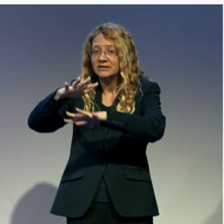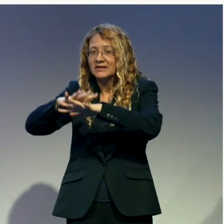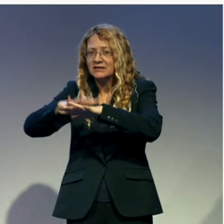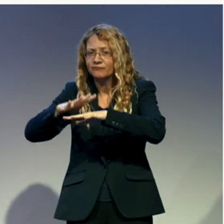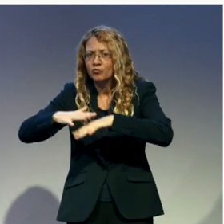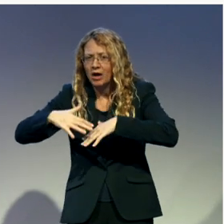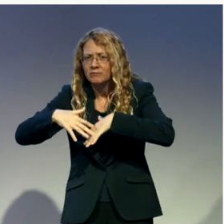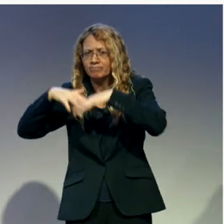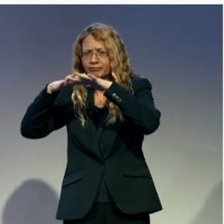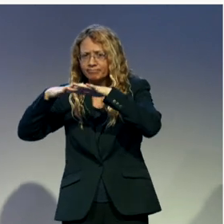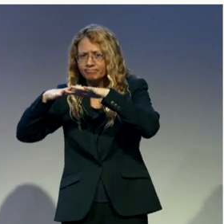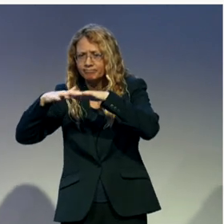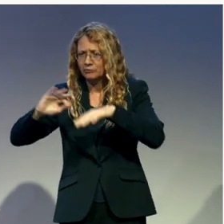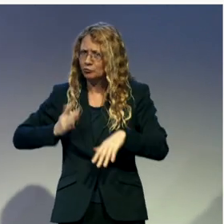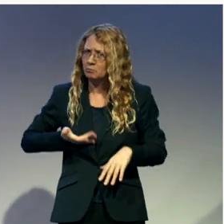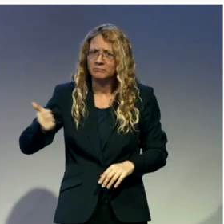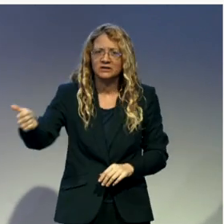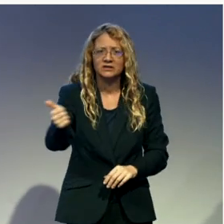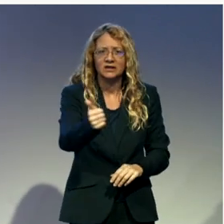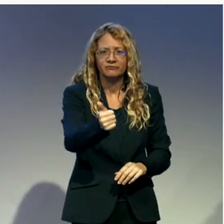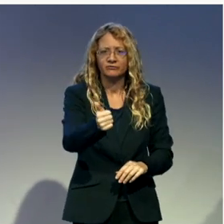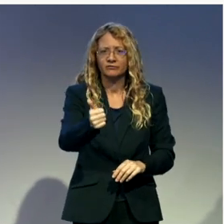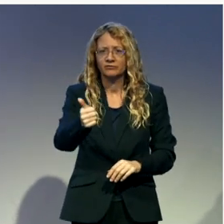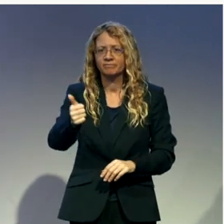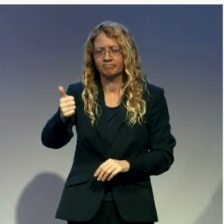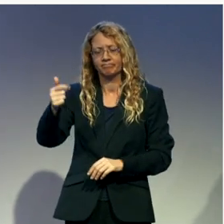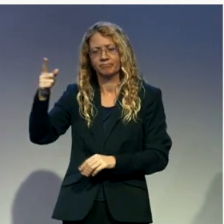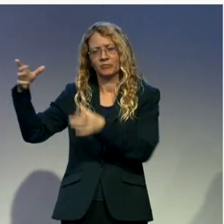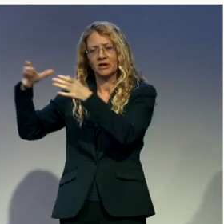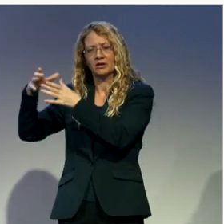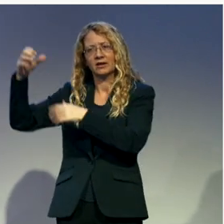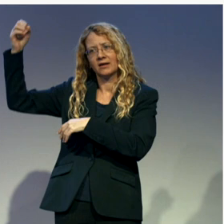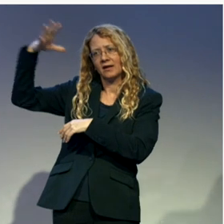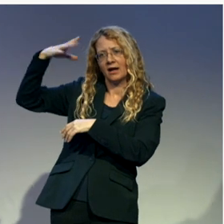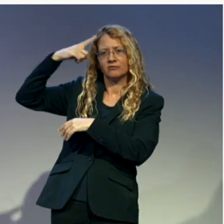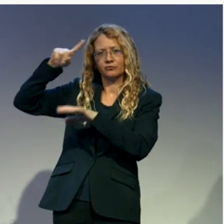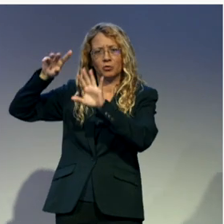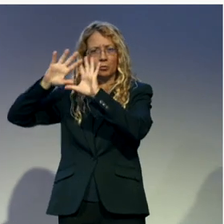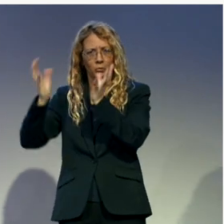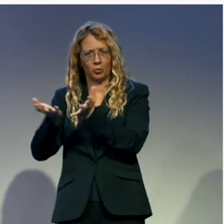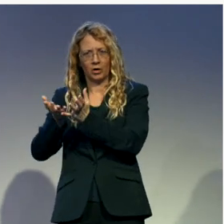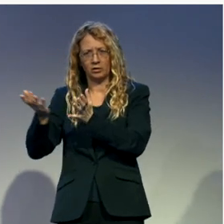is available for mentoring and coaching, and that really supports them along in the process and is there for them.